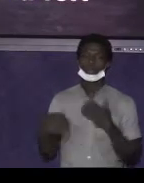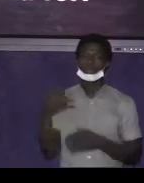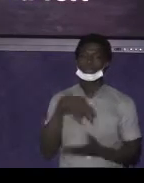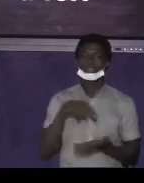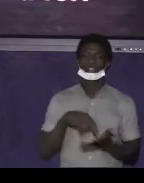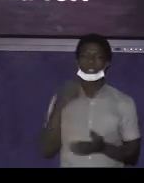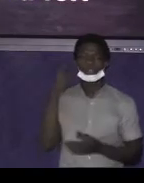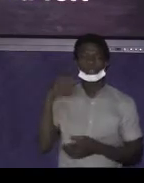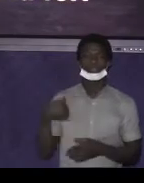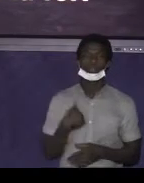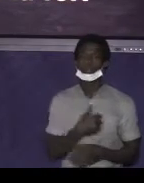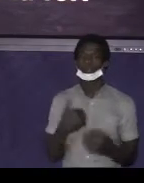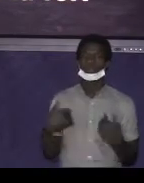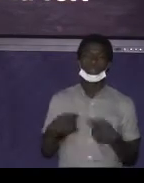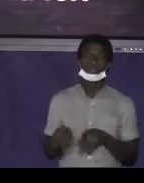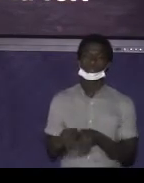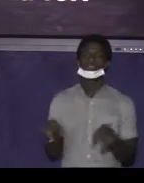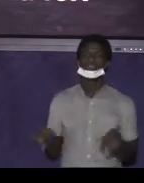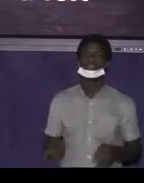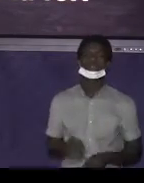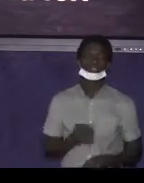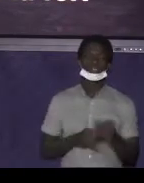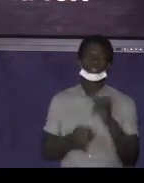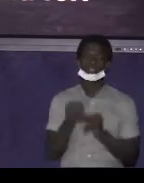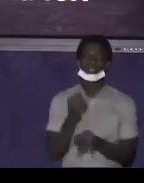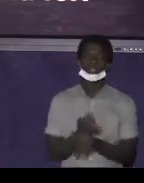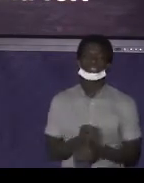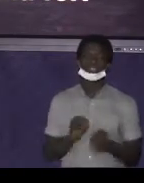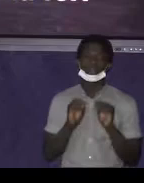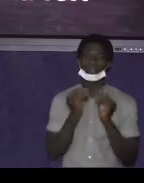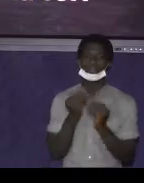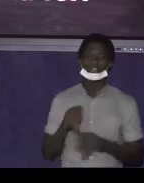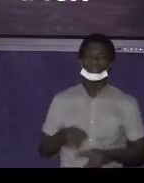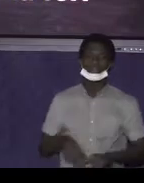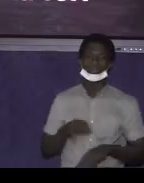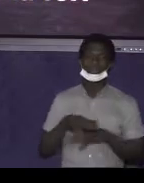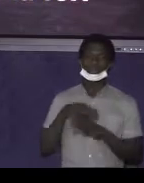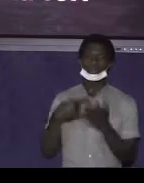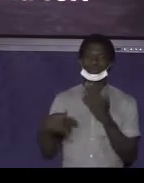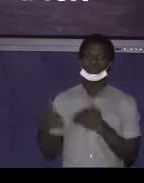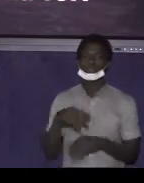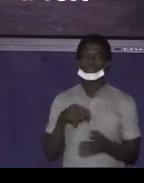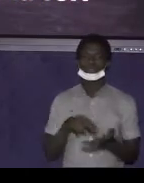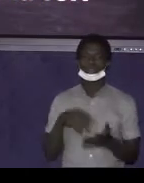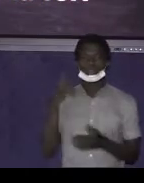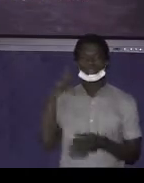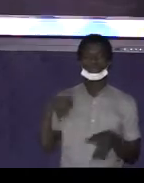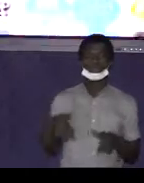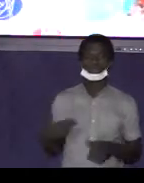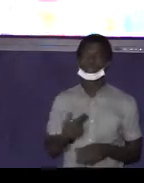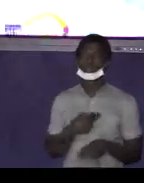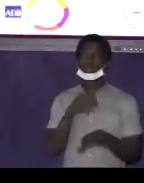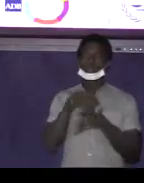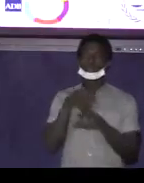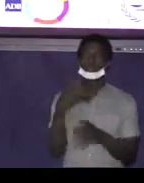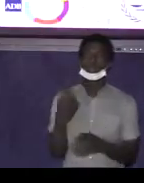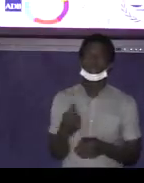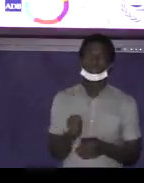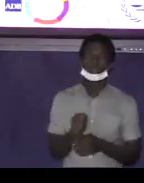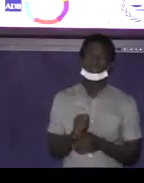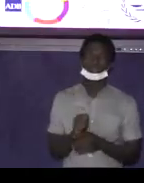they stand for. We have different international organizations, but depending on what they stand for, let's look at